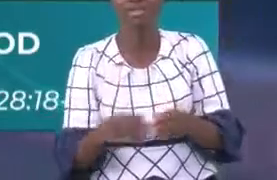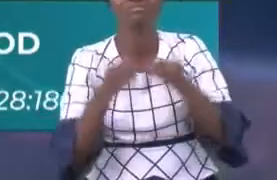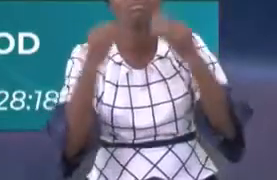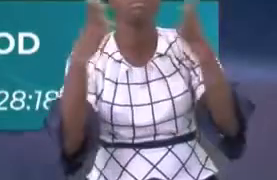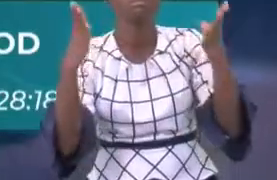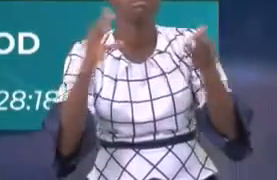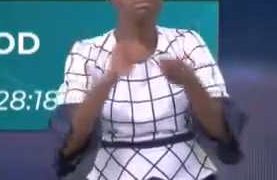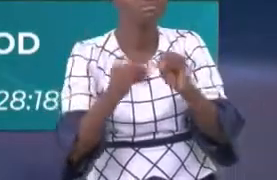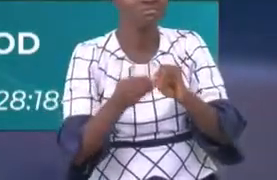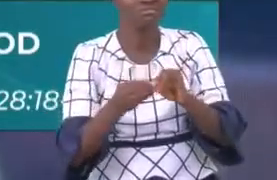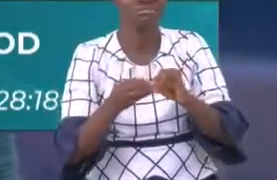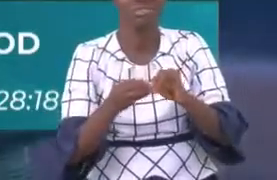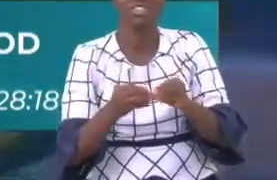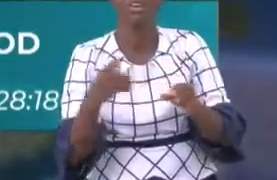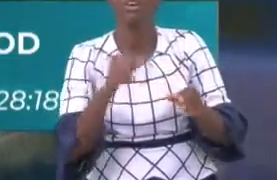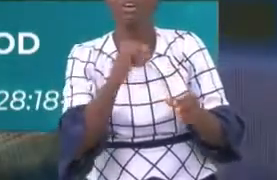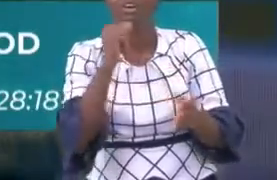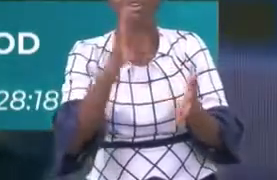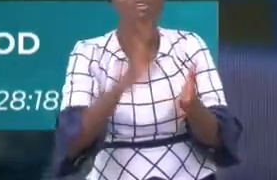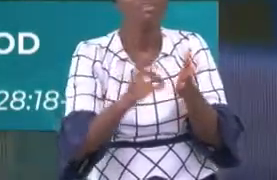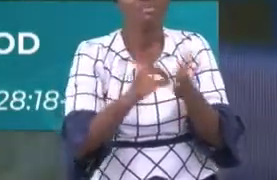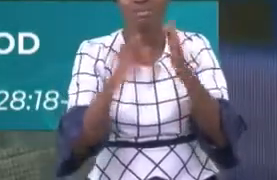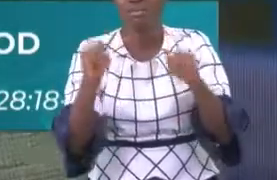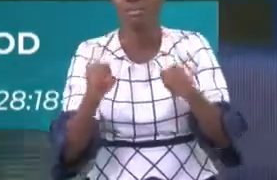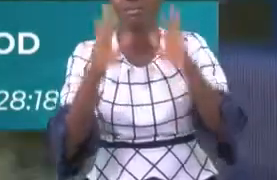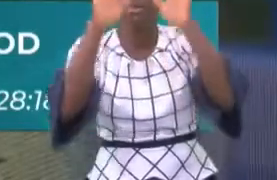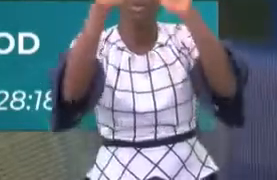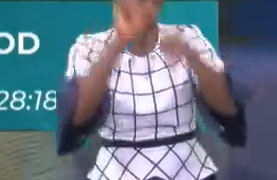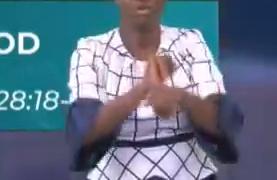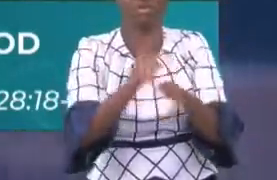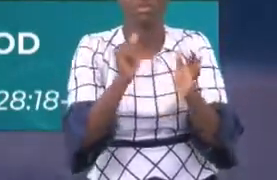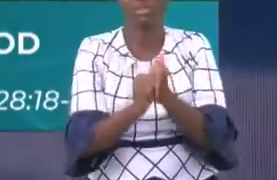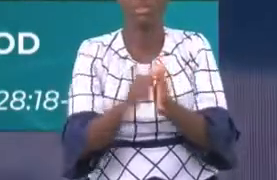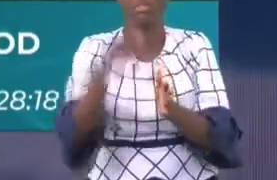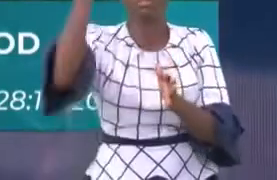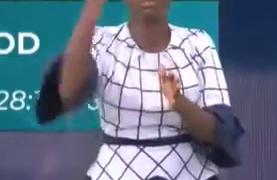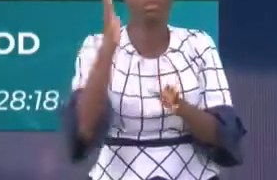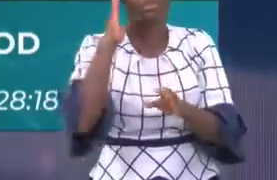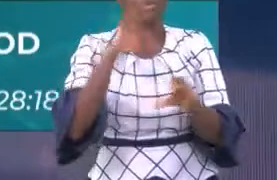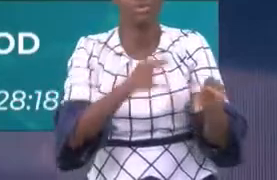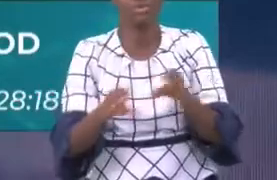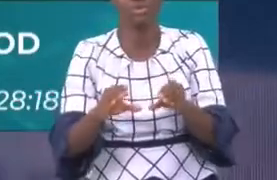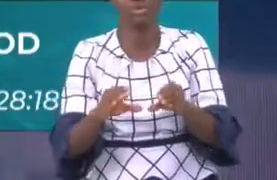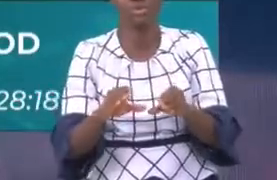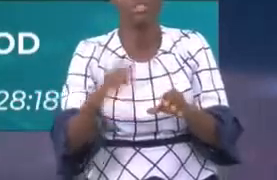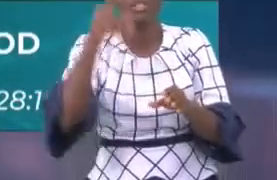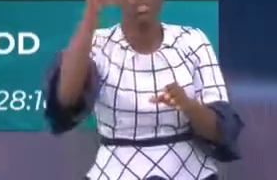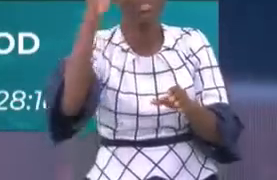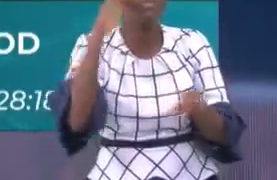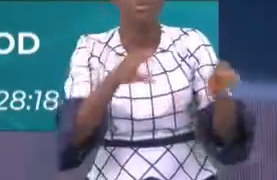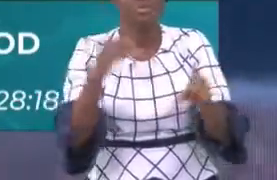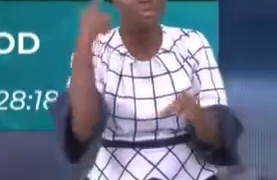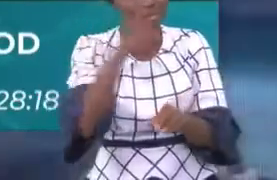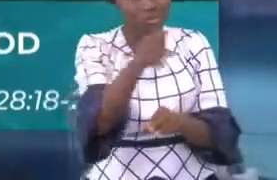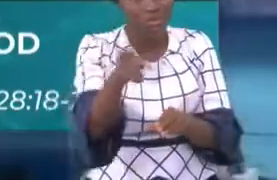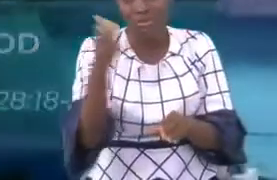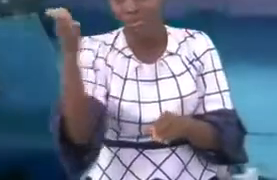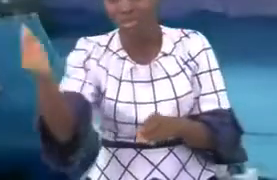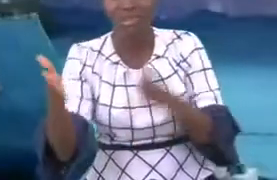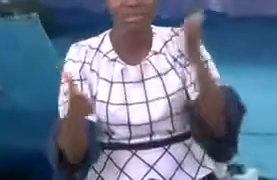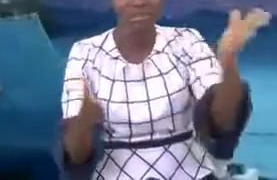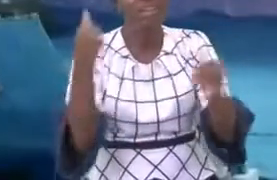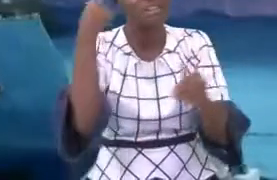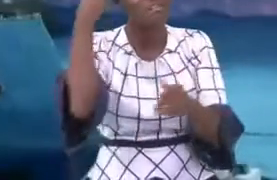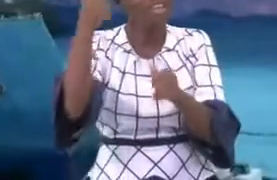that God will do. He'll do it for you there, do it for you there, do it for everyone. And we'll begin to count.